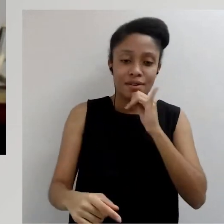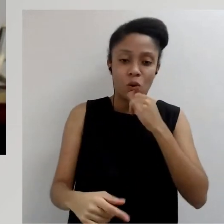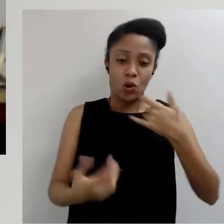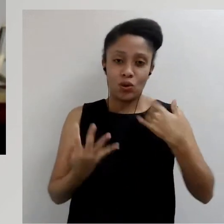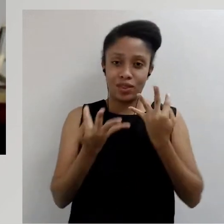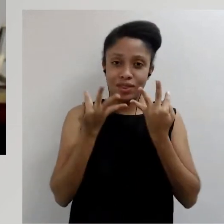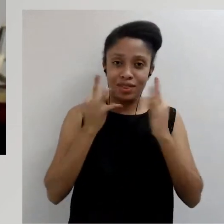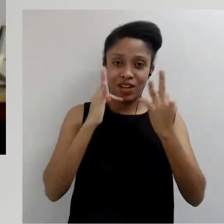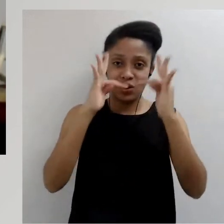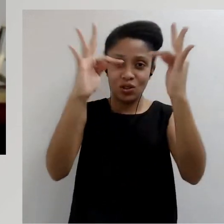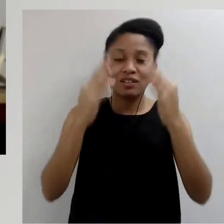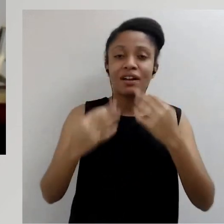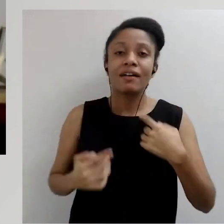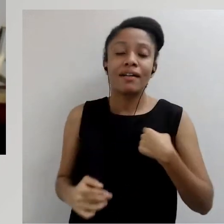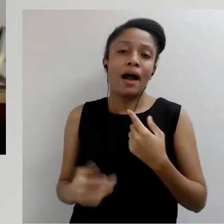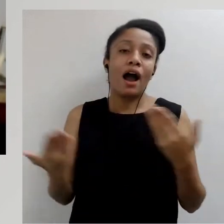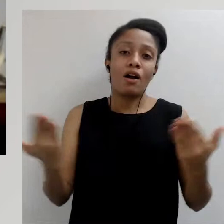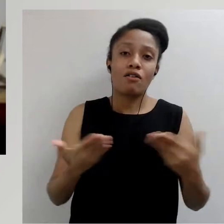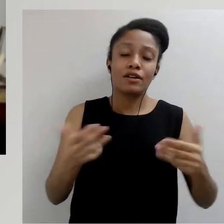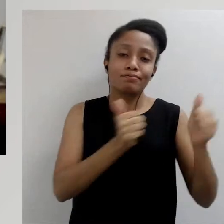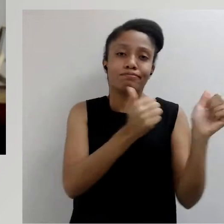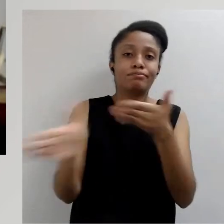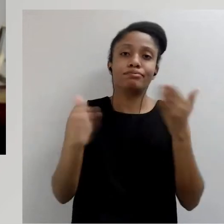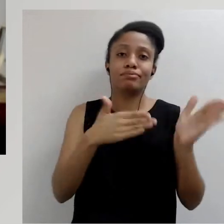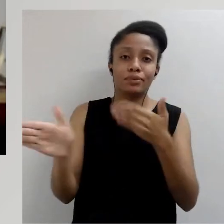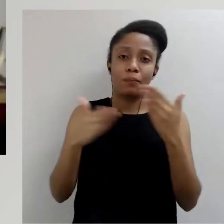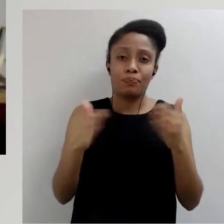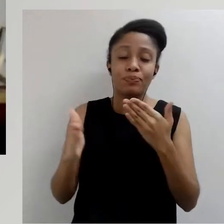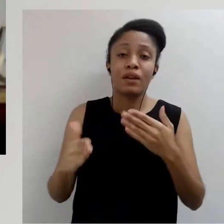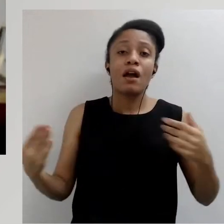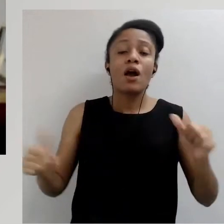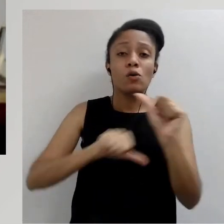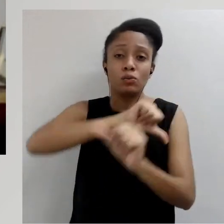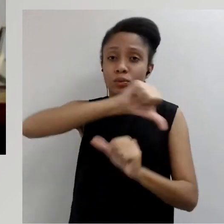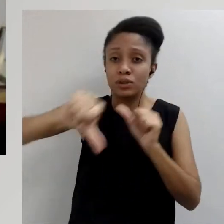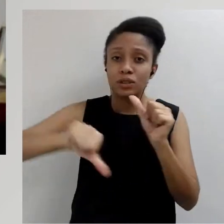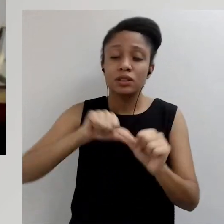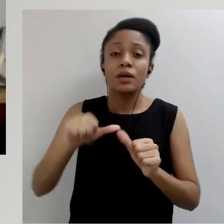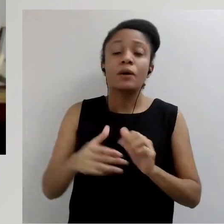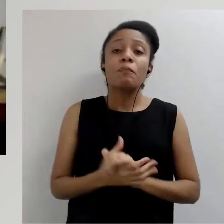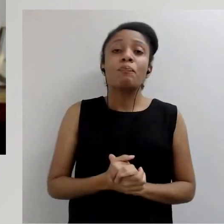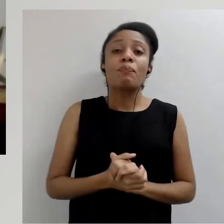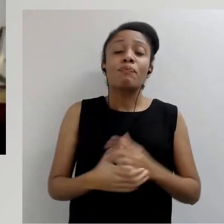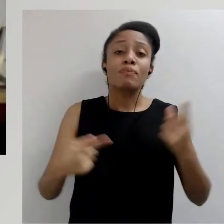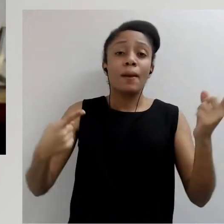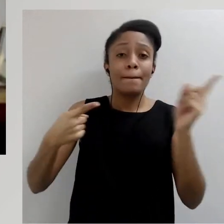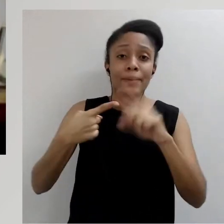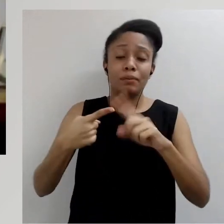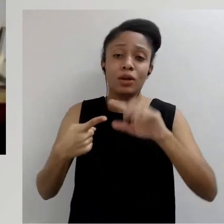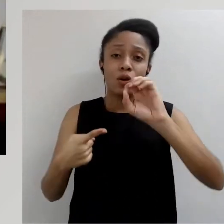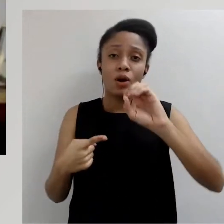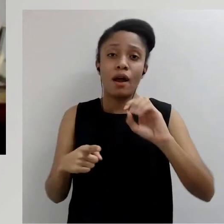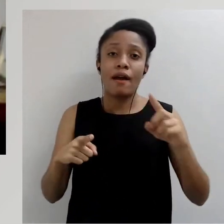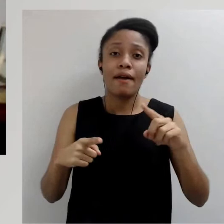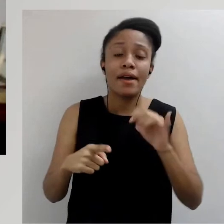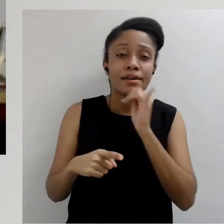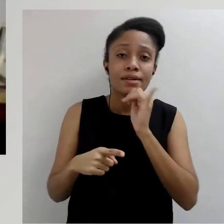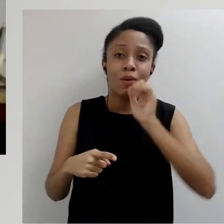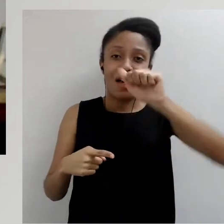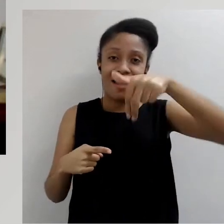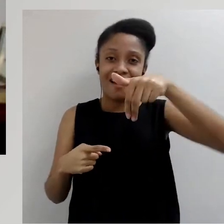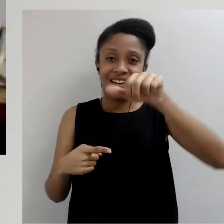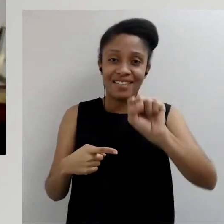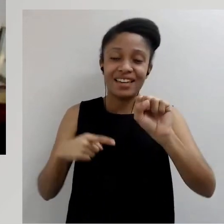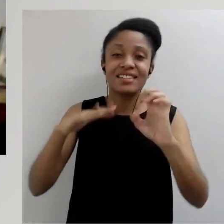production environment. The impact of these technologies when we negotiate with the client. At ANS,